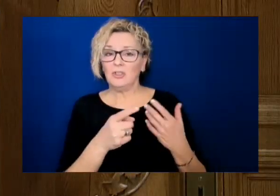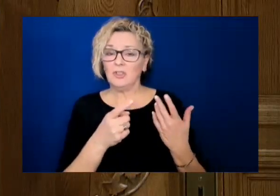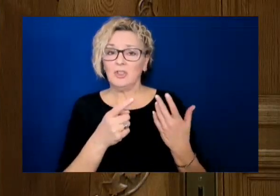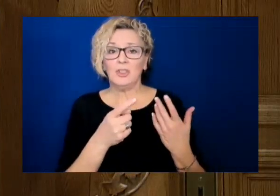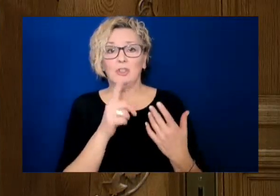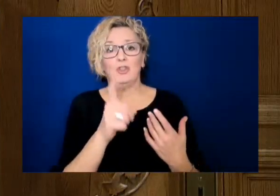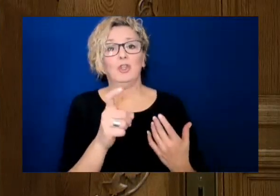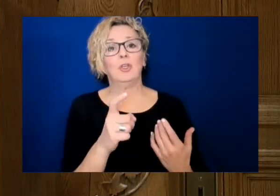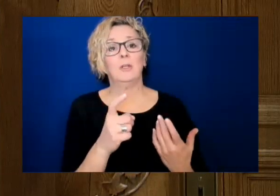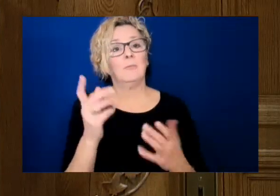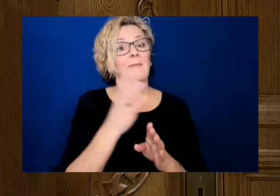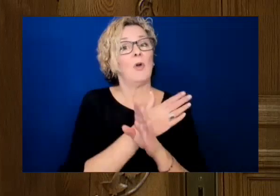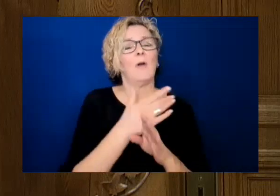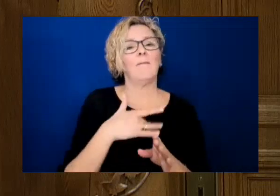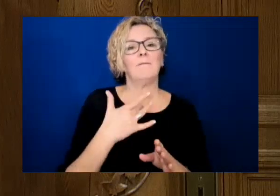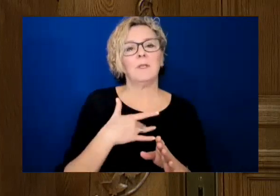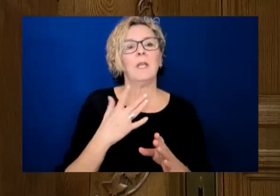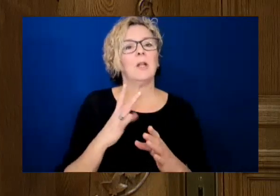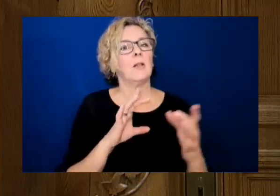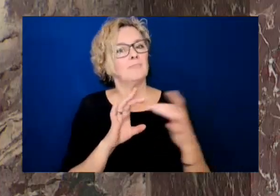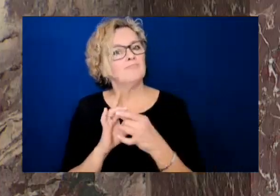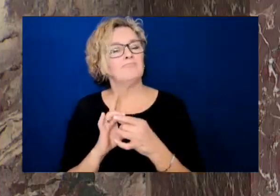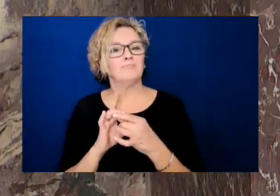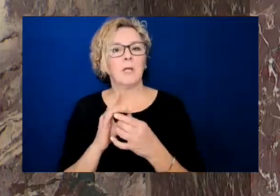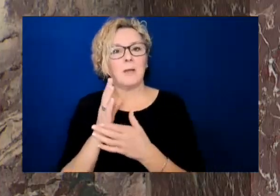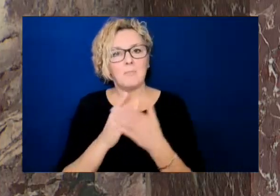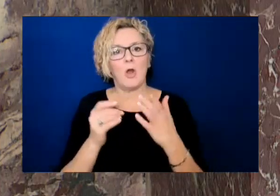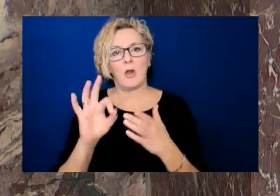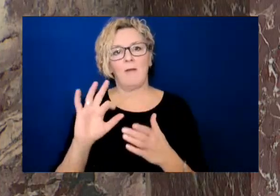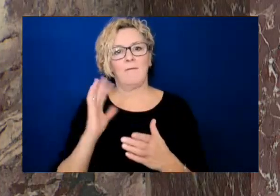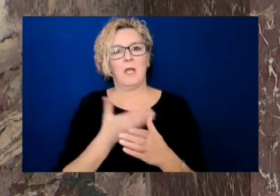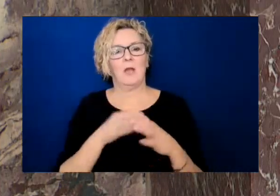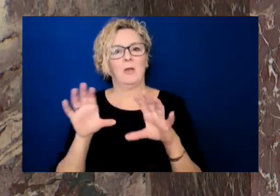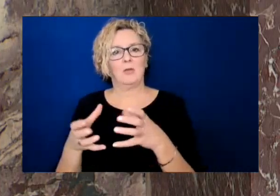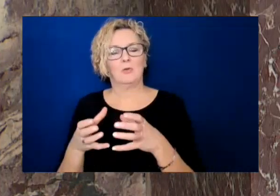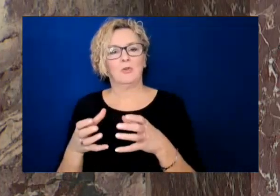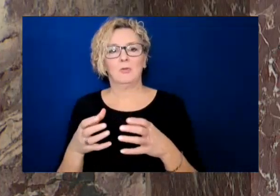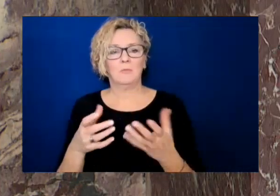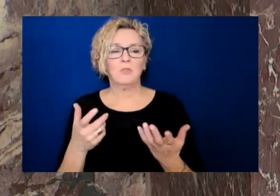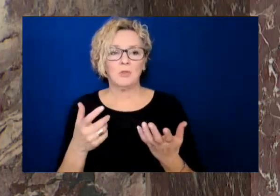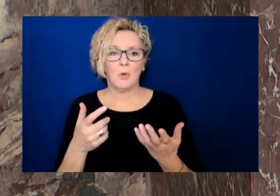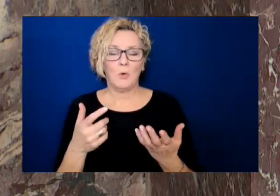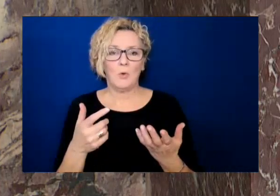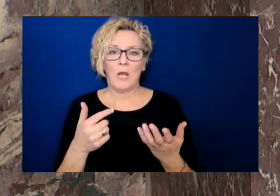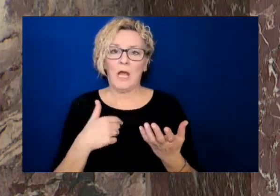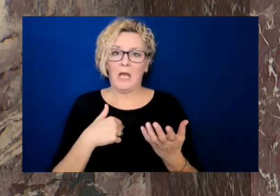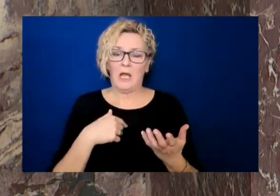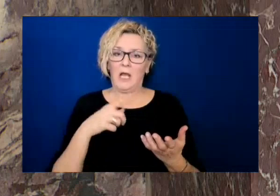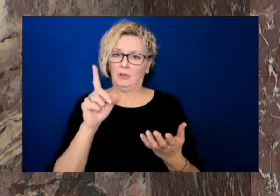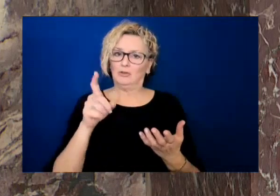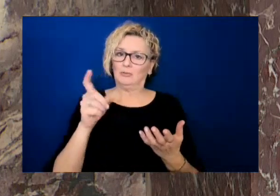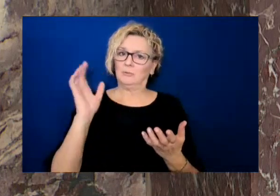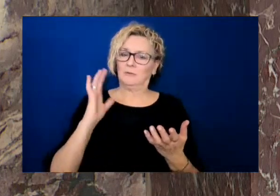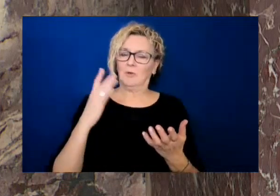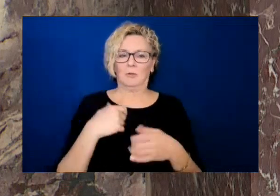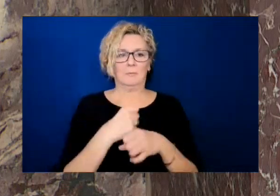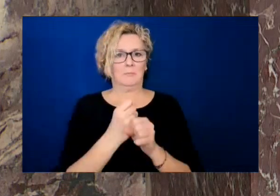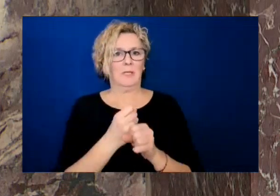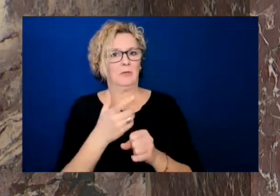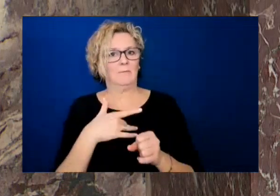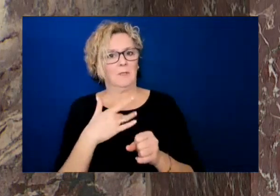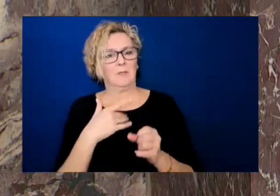Vancouver-Langara supplemental. Thank you, Mr. Speaker. And this is a very important discussion because that space clearly was not created. She had to take the